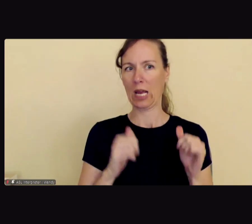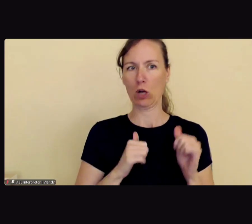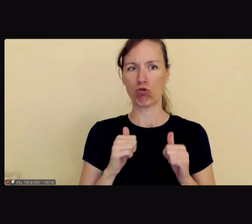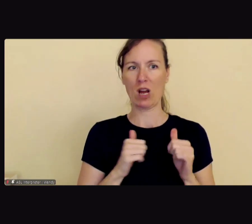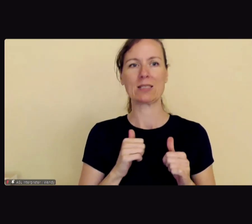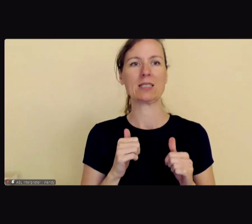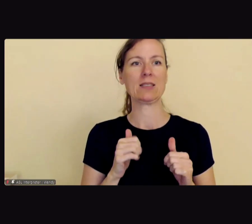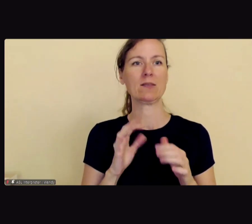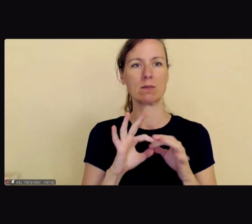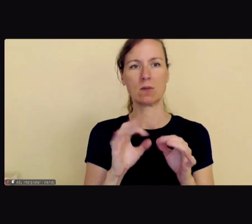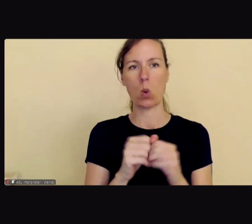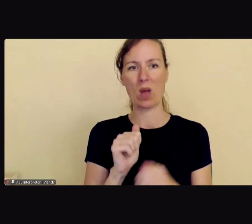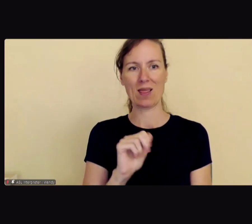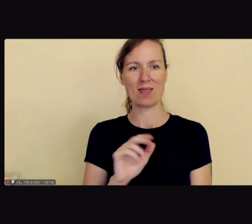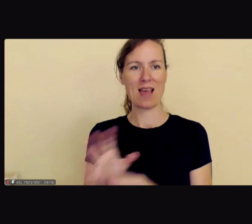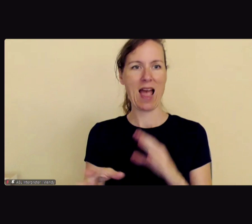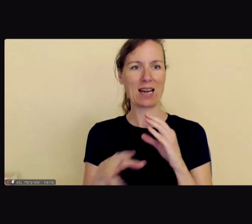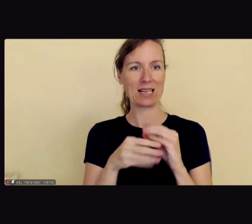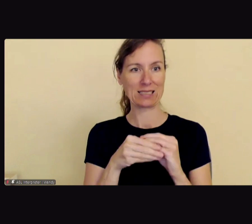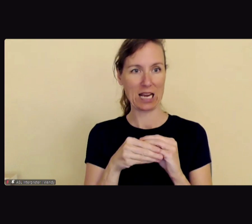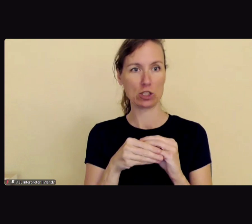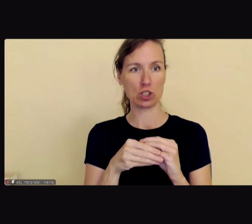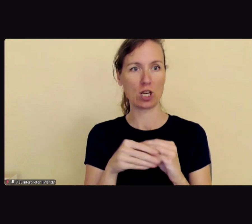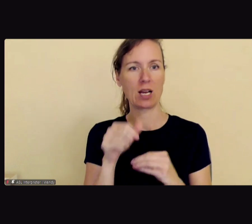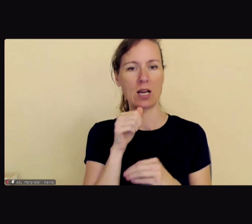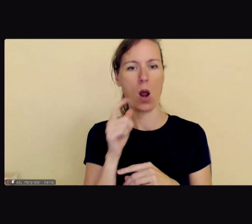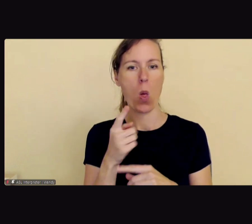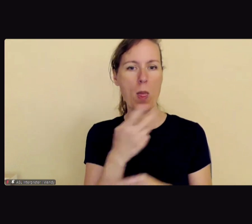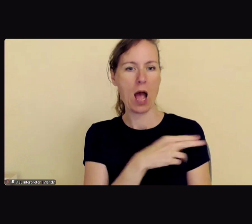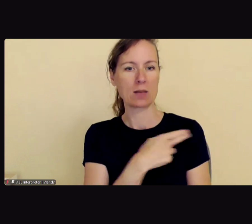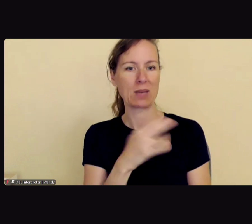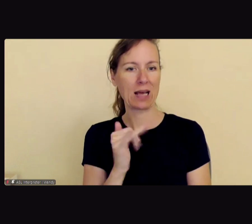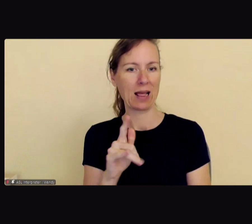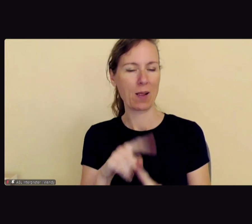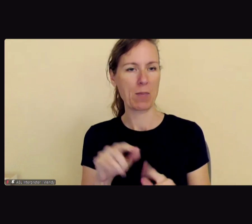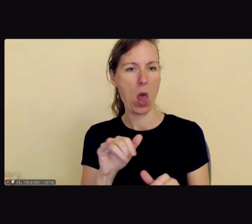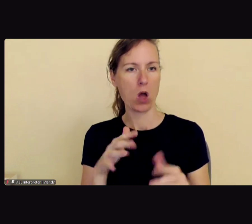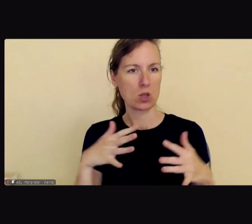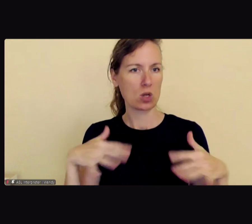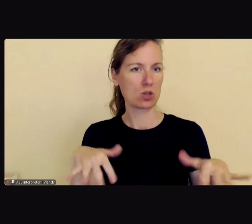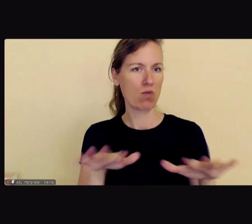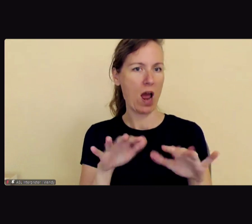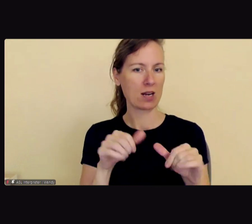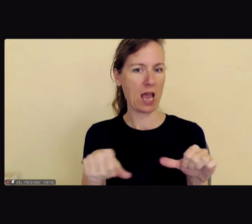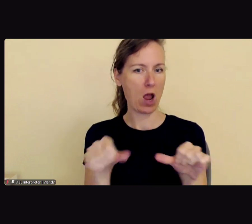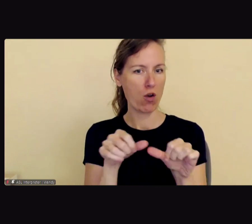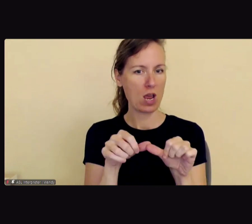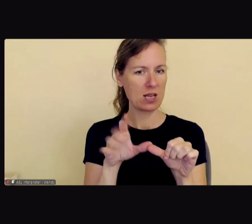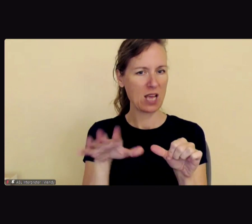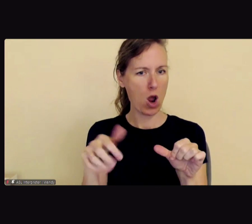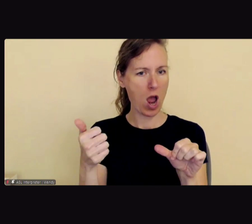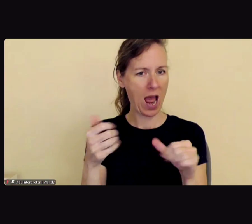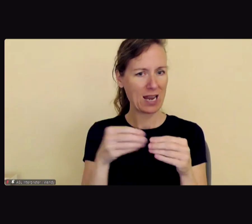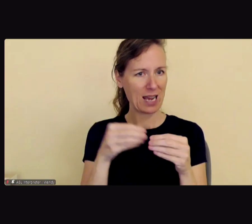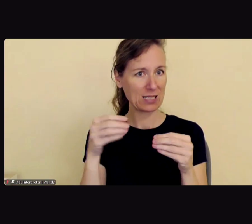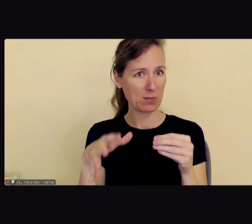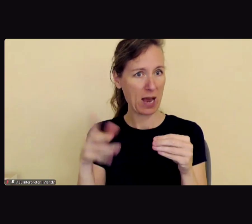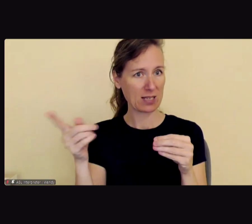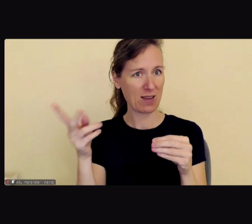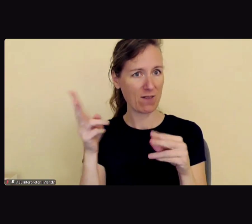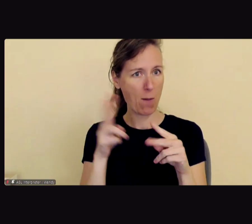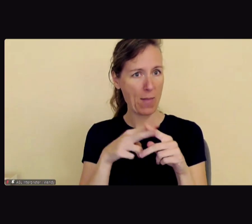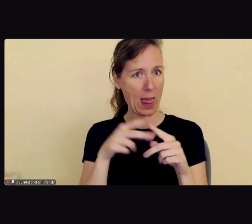annexation, not just Hospital Hill, but the surrounding areas. Are any of those expenses applied into this plan here? This budget